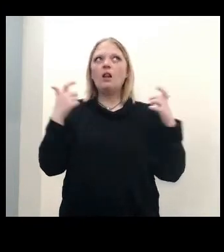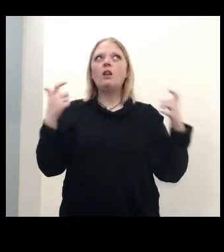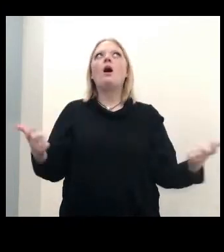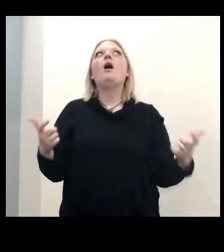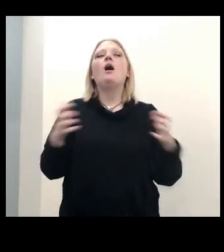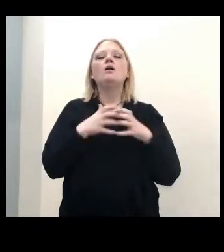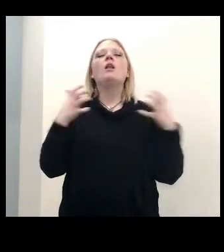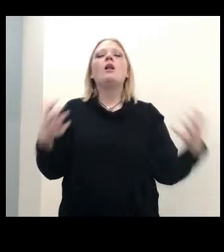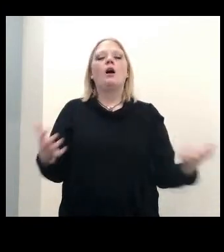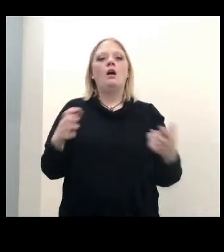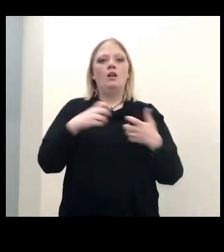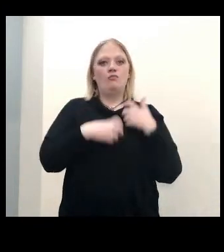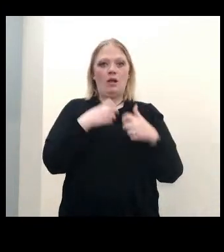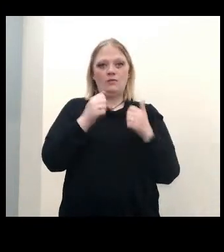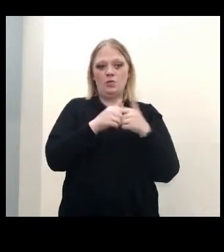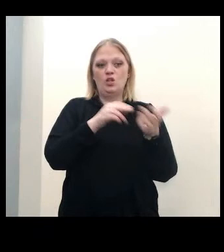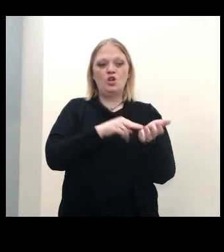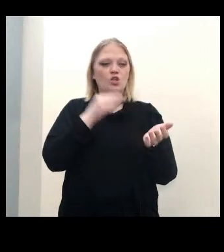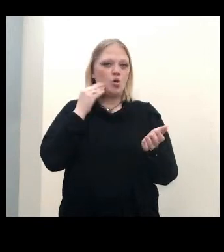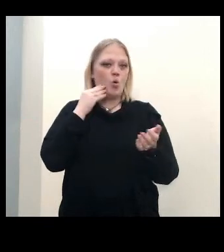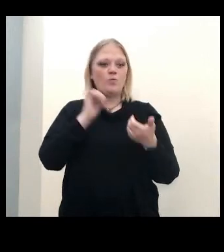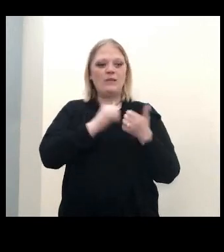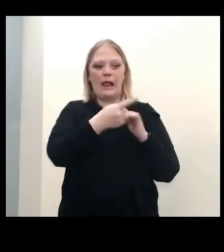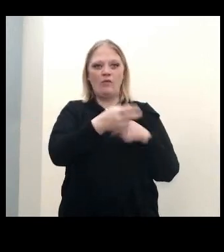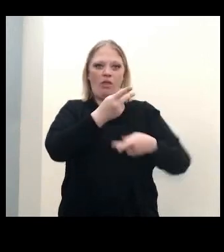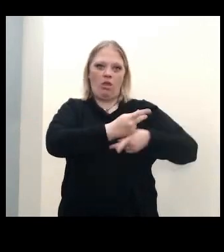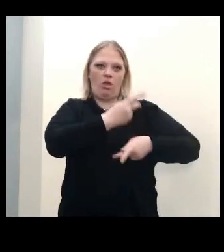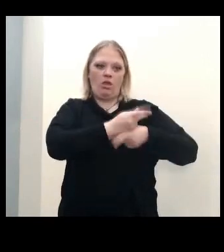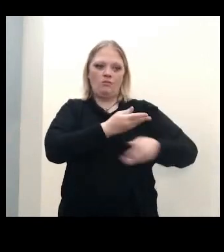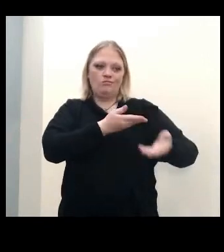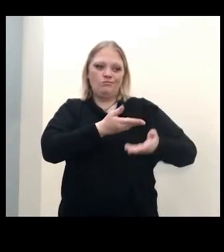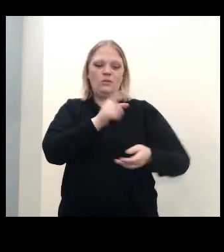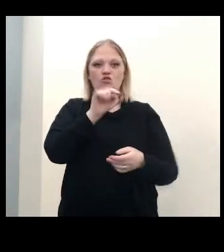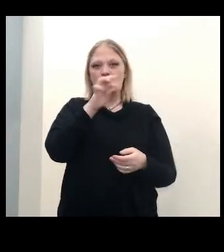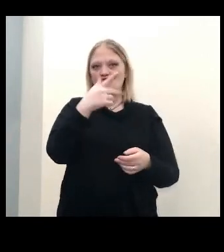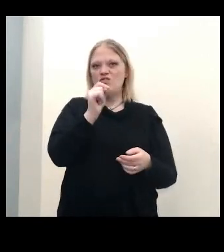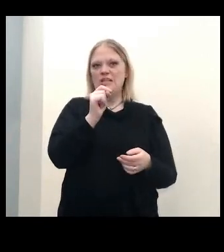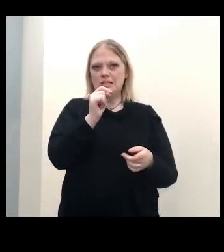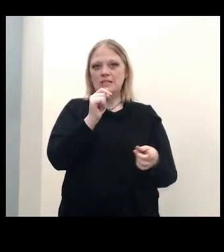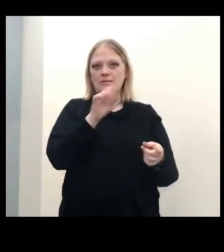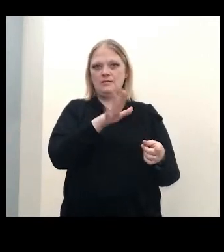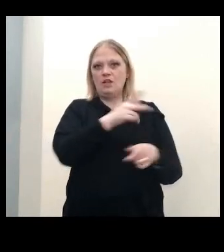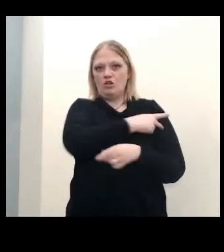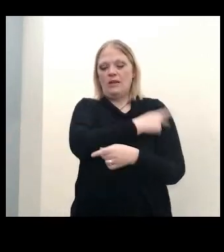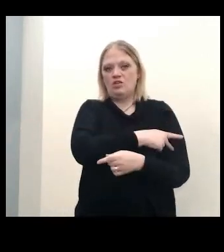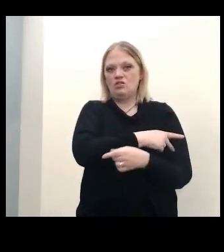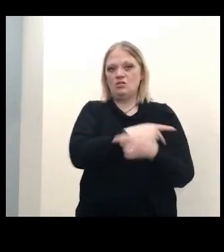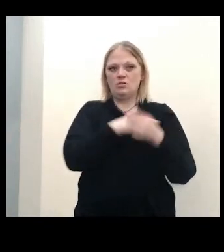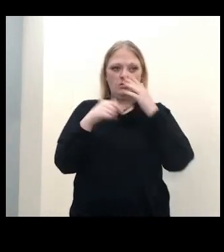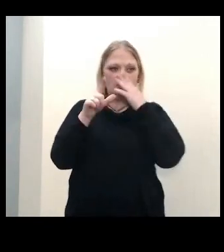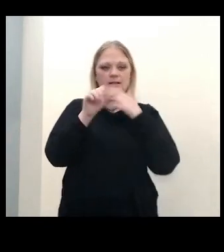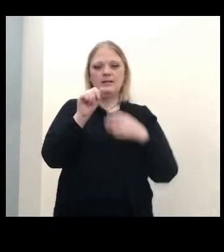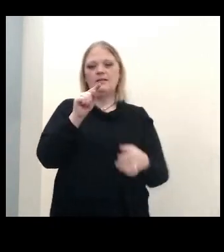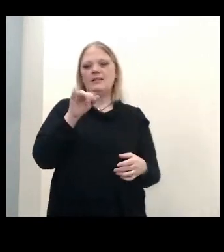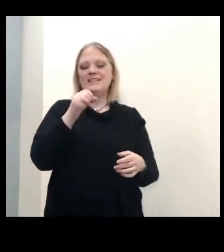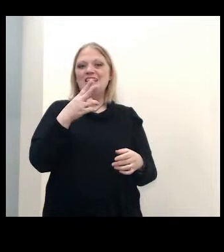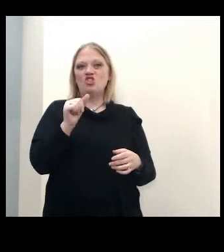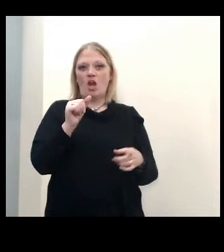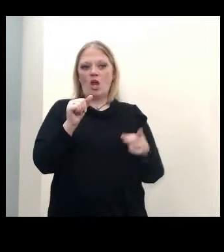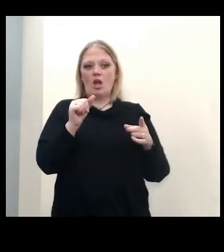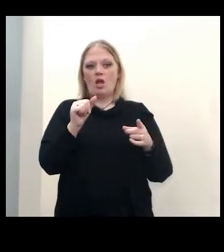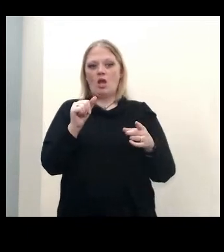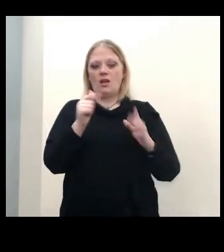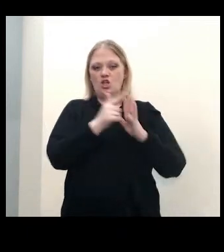nursing homes in their treatment of individuals. And I know Attorney James's report, Letitia James's report,